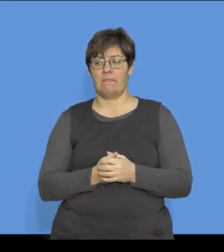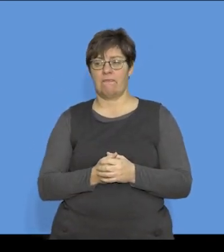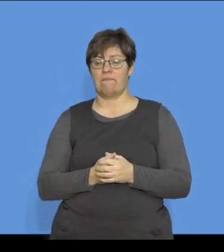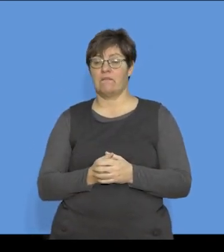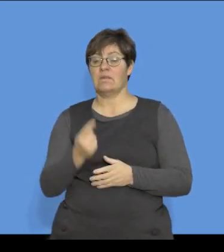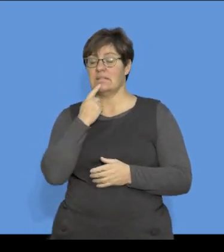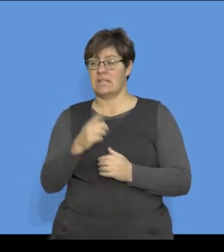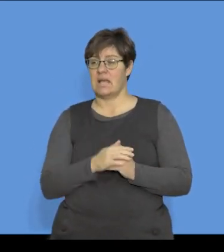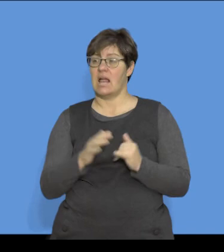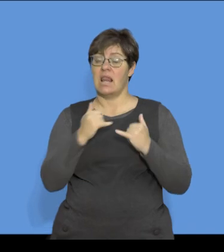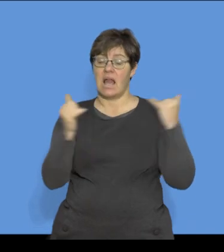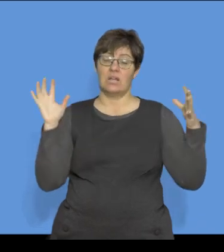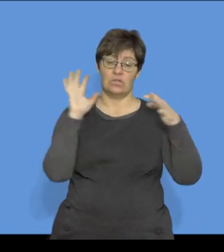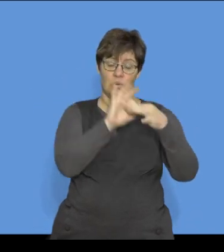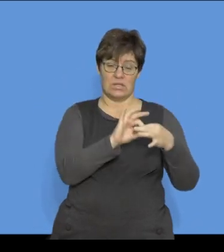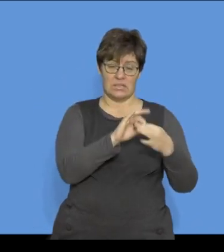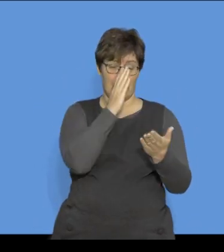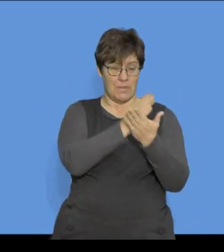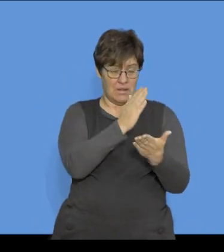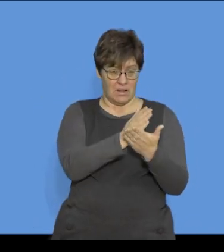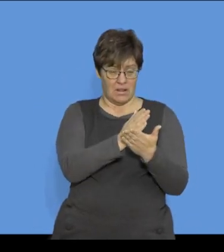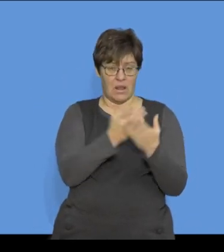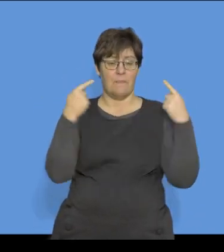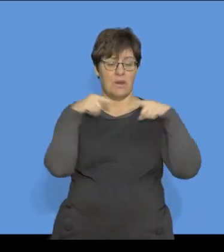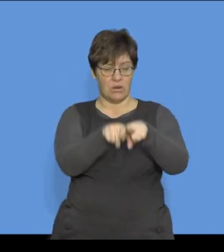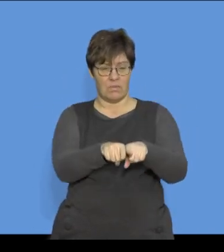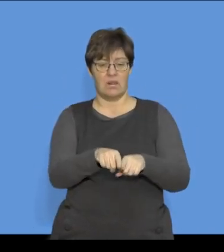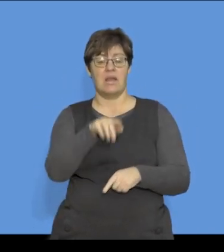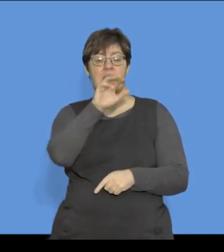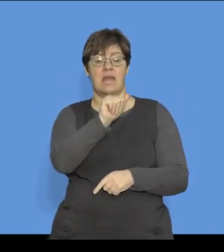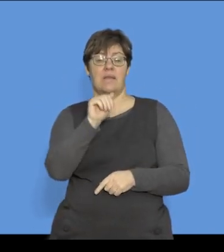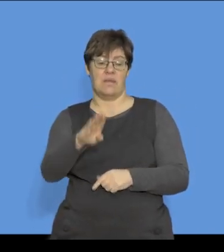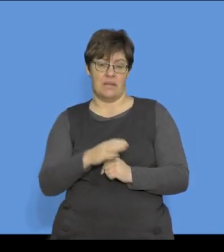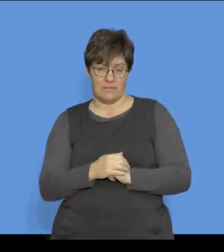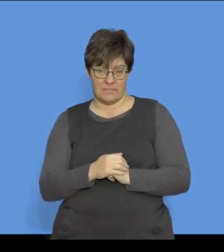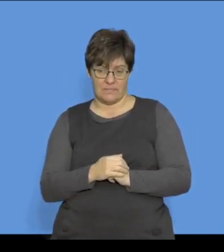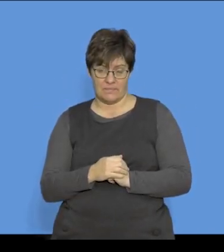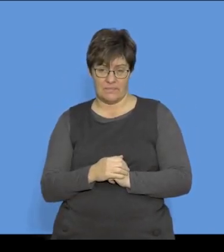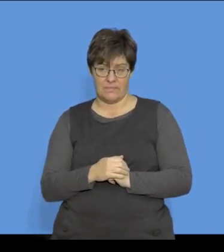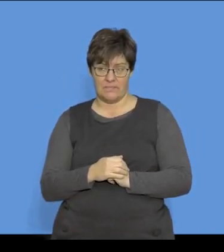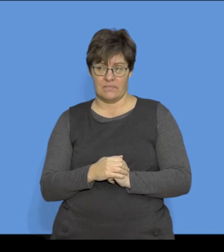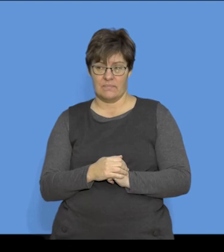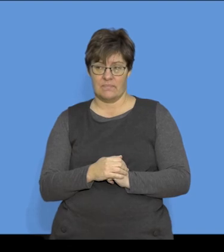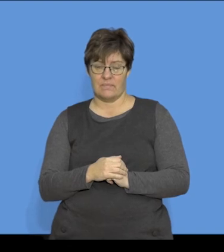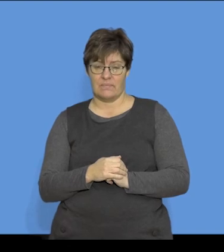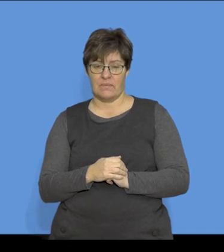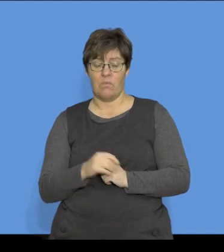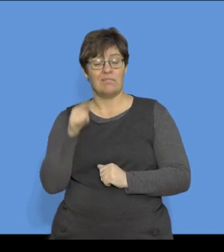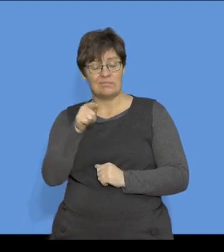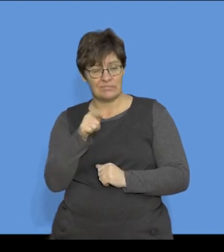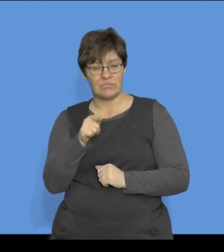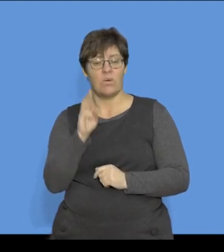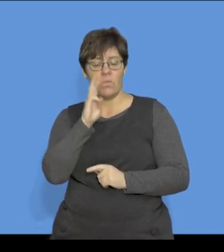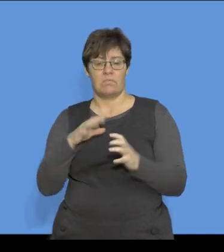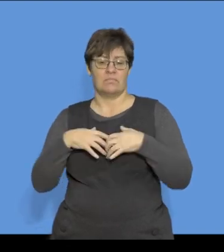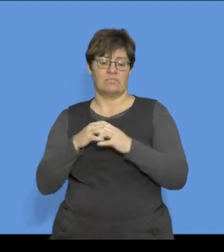the line that joins the midpoint is parallel to AB that we've just spoken about. Now that it is actually going to be the case,